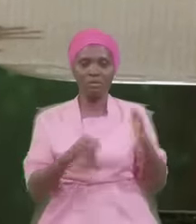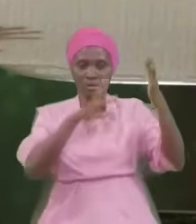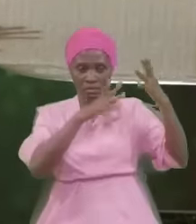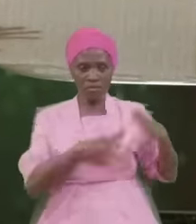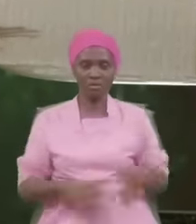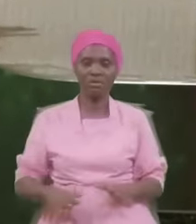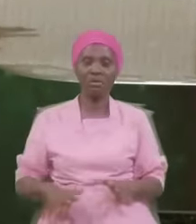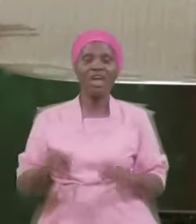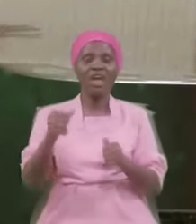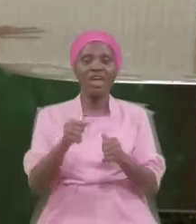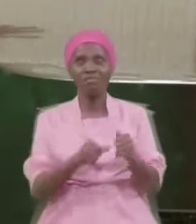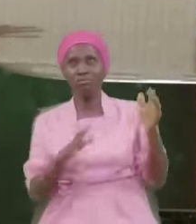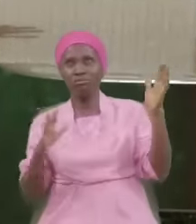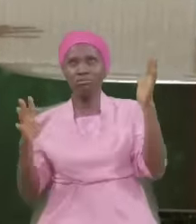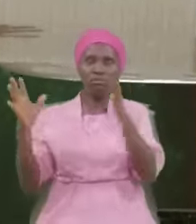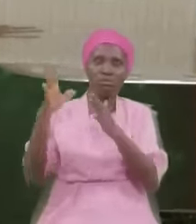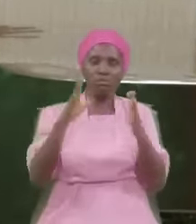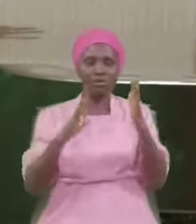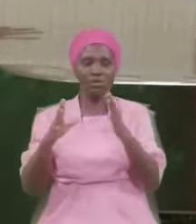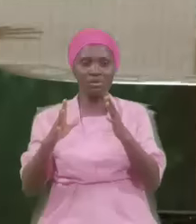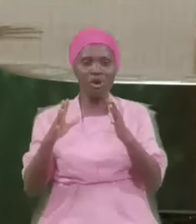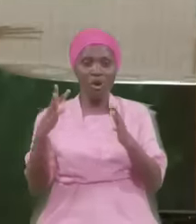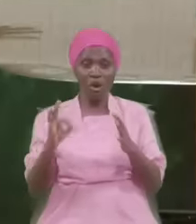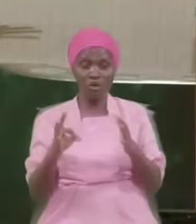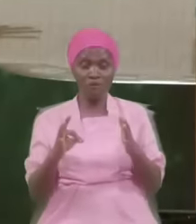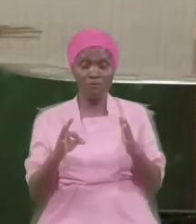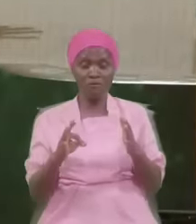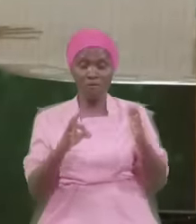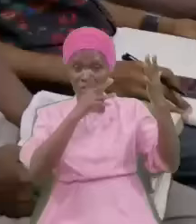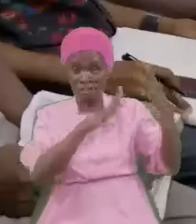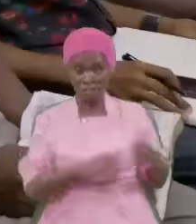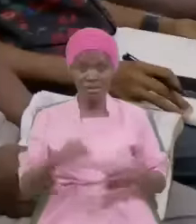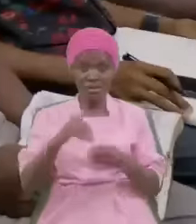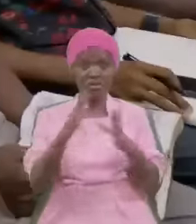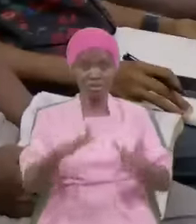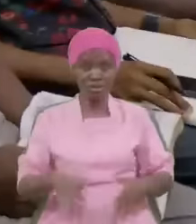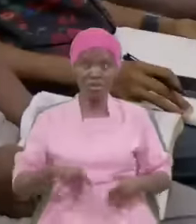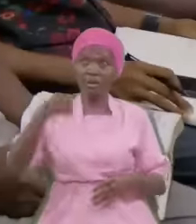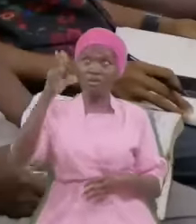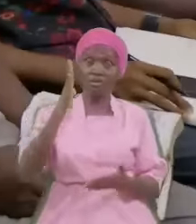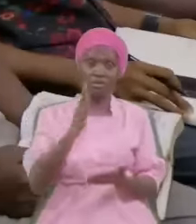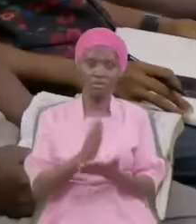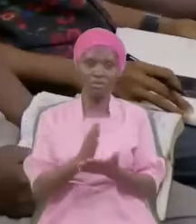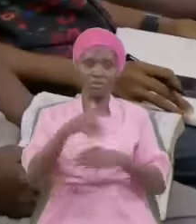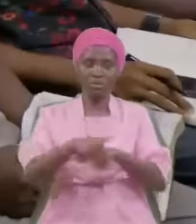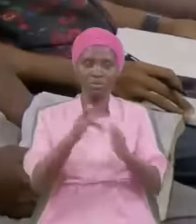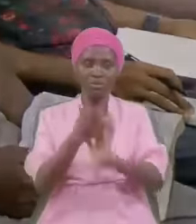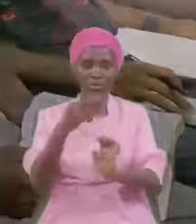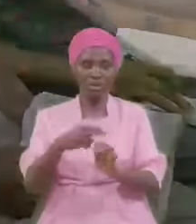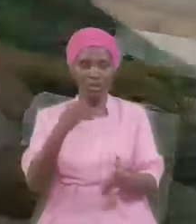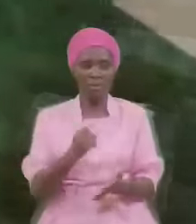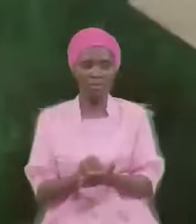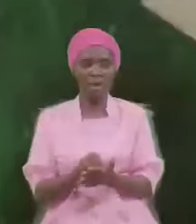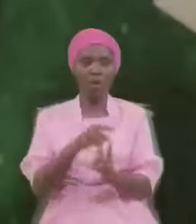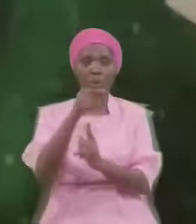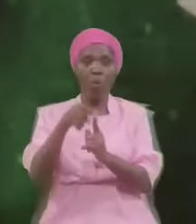Every raging of the sea in your life, the Lord rules on it tonight. When the waves